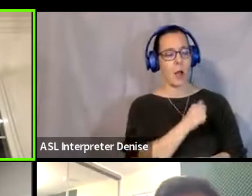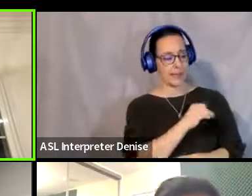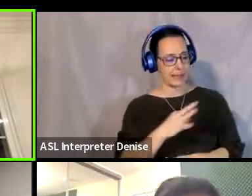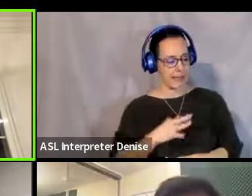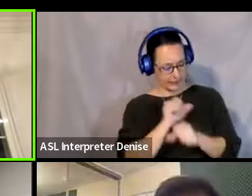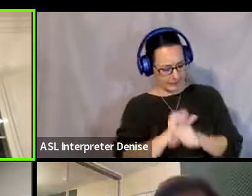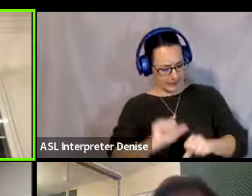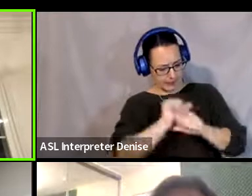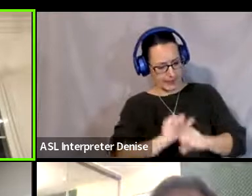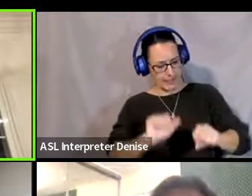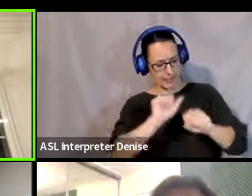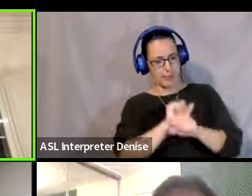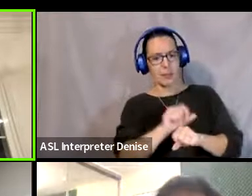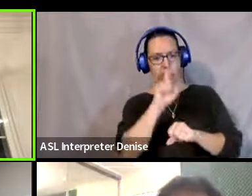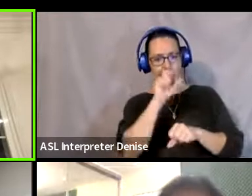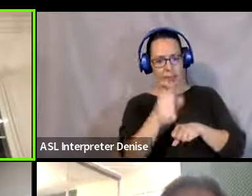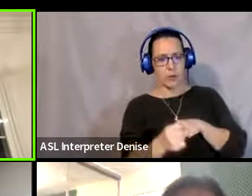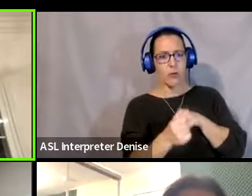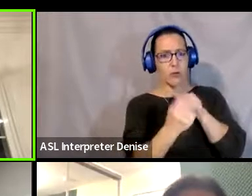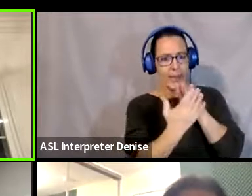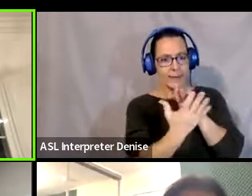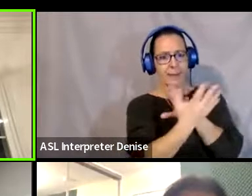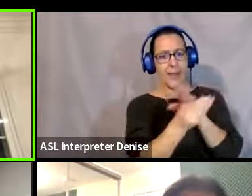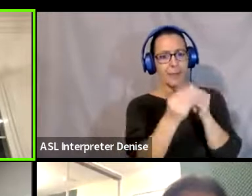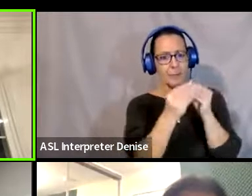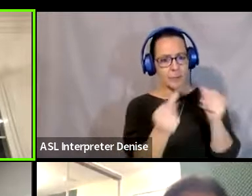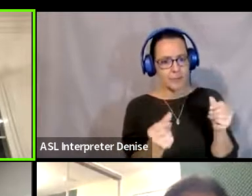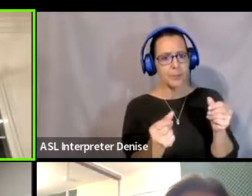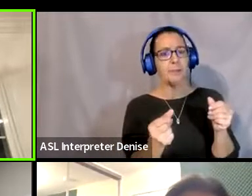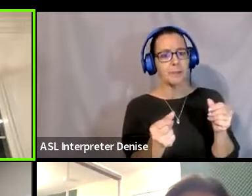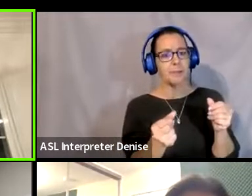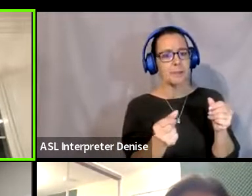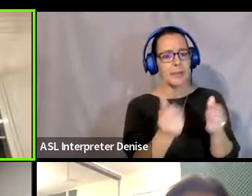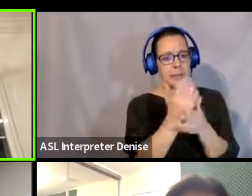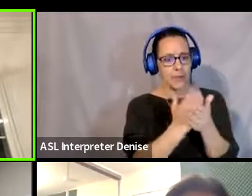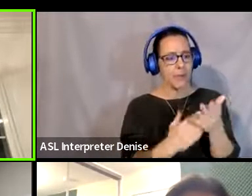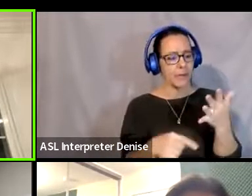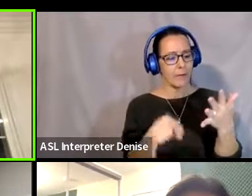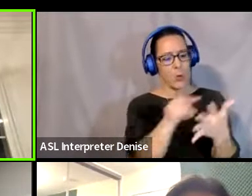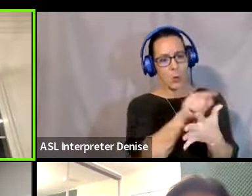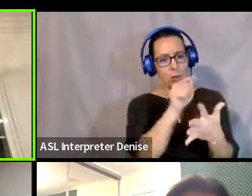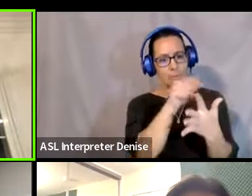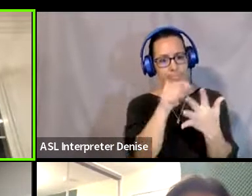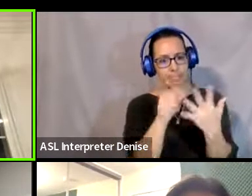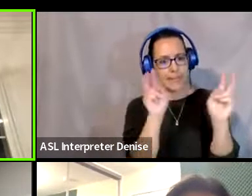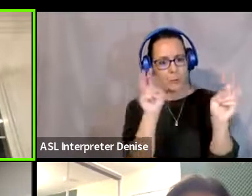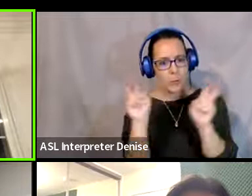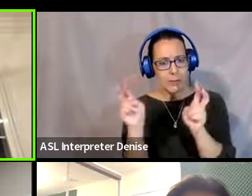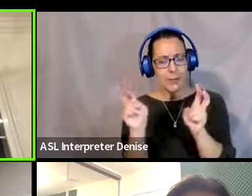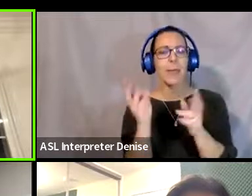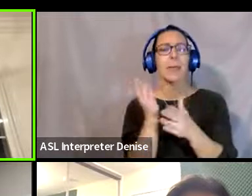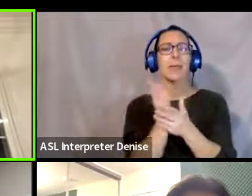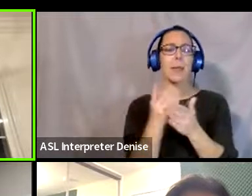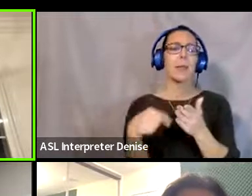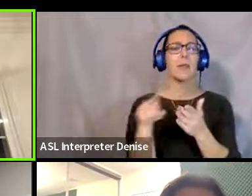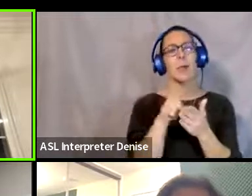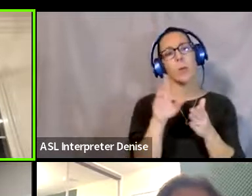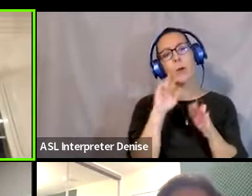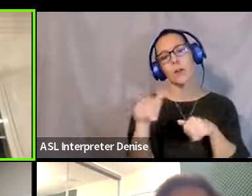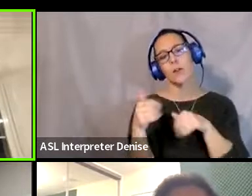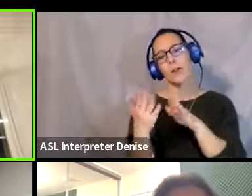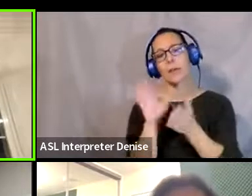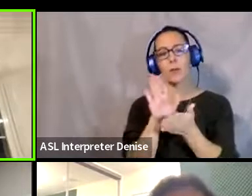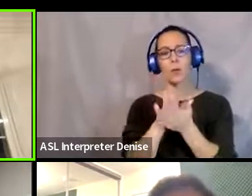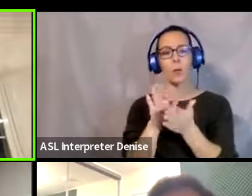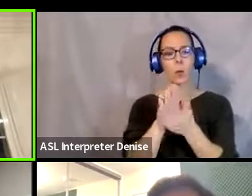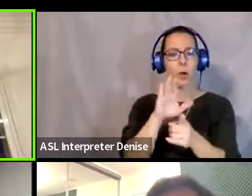to be able to address those areas. Some of those areas were back then addressing school discipline, school culture,